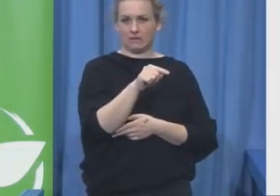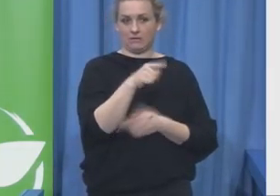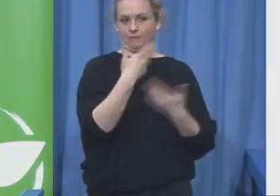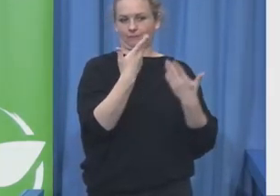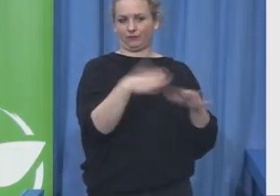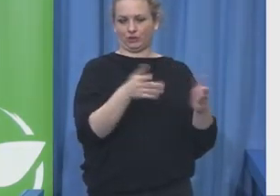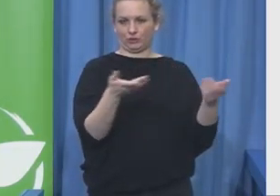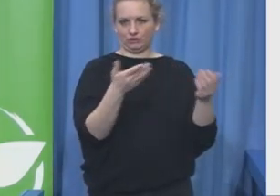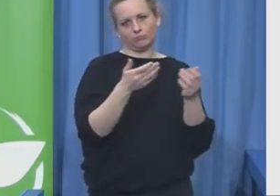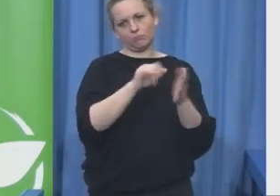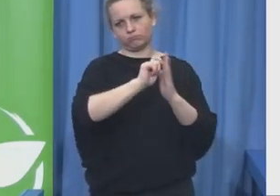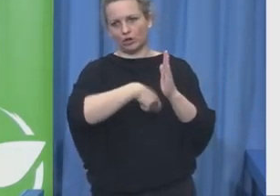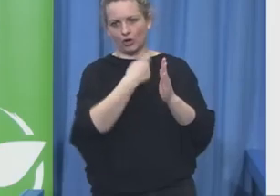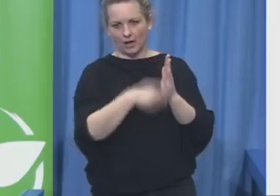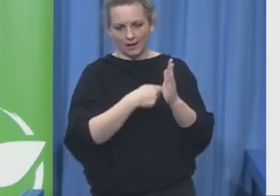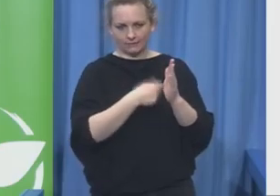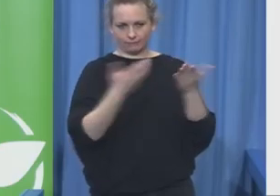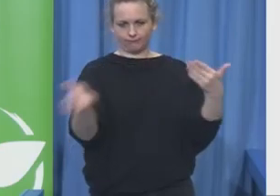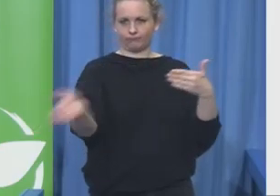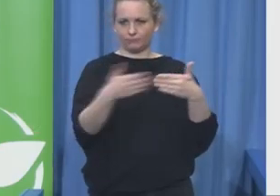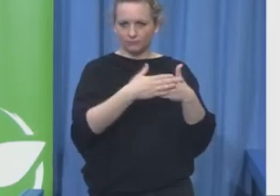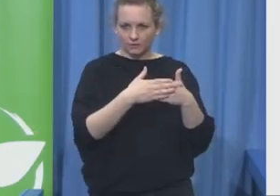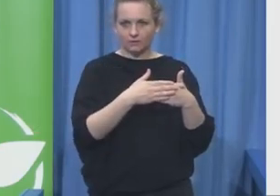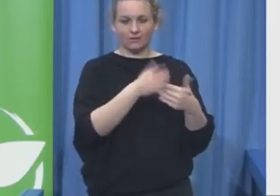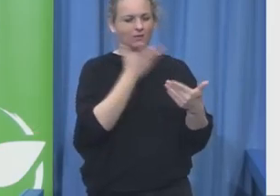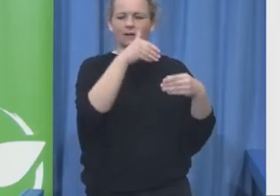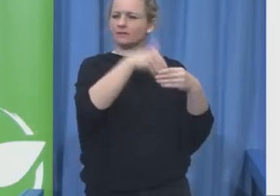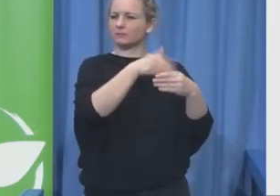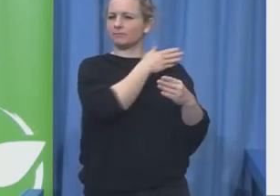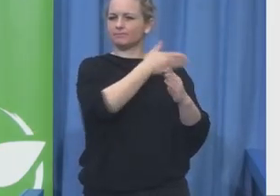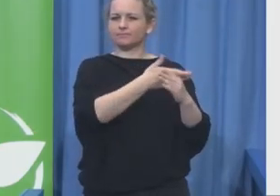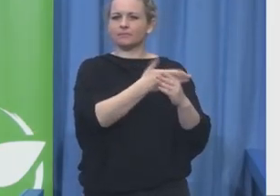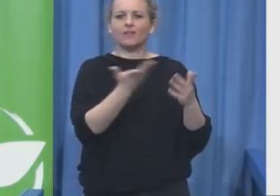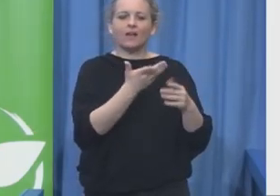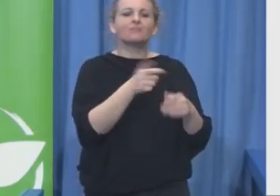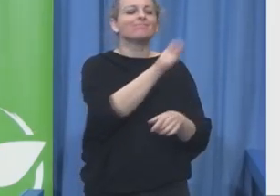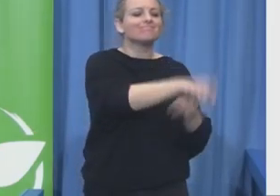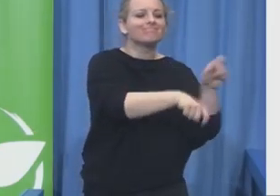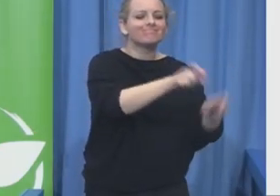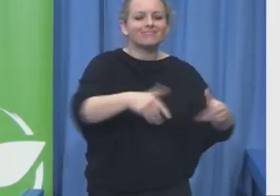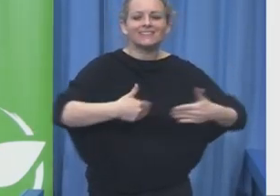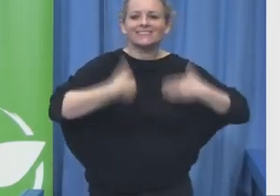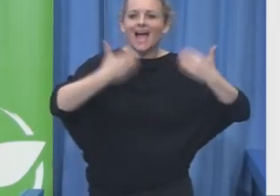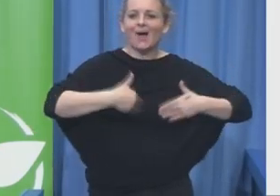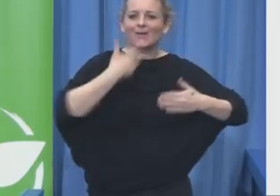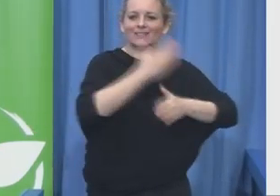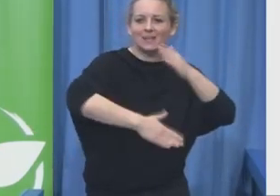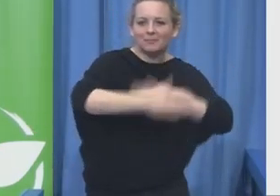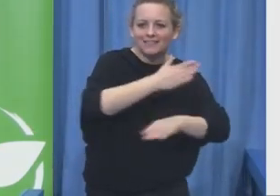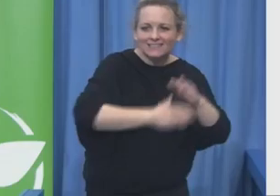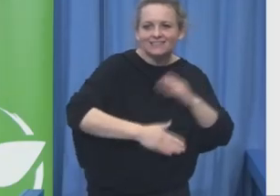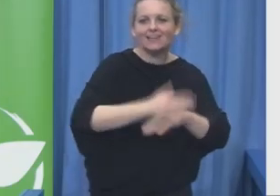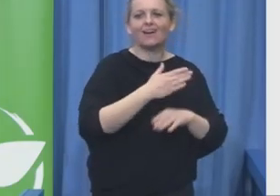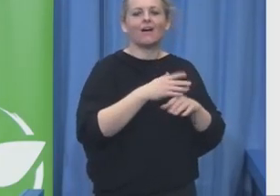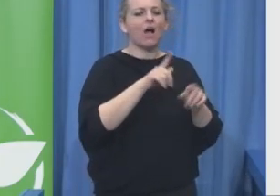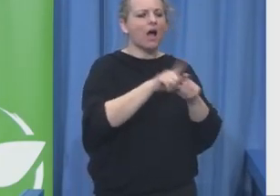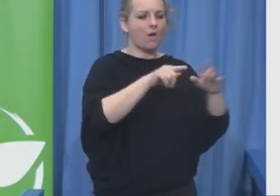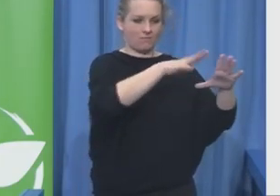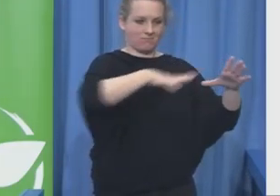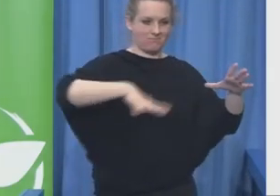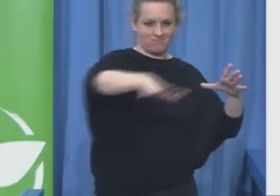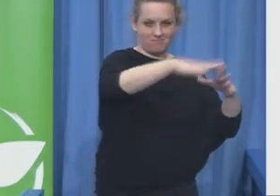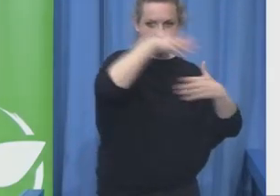than 200 youth with disabilities. We work with local NGOs, which are working with 4 persons with